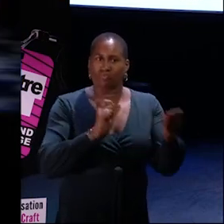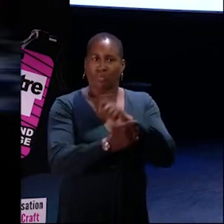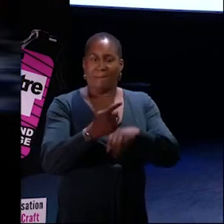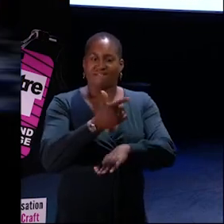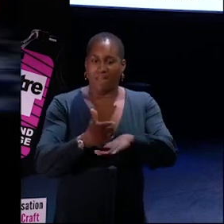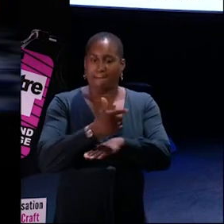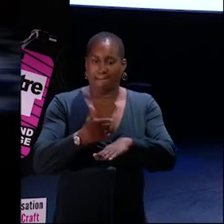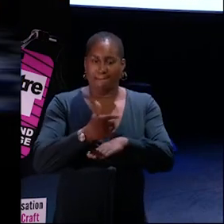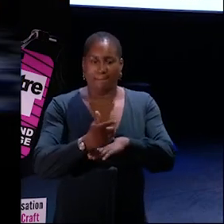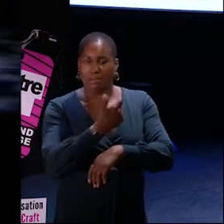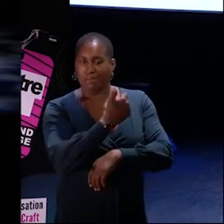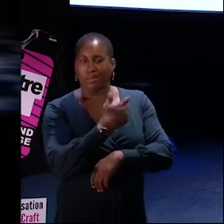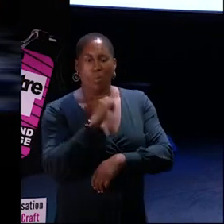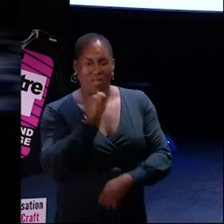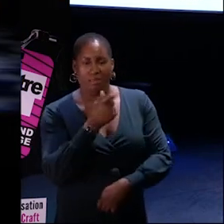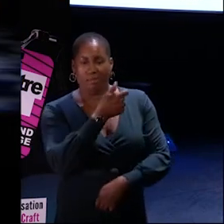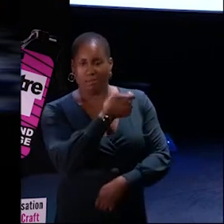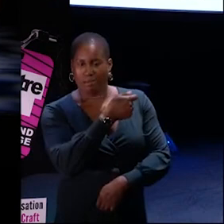again?